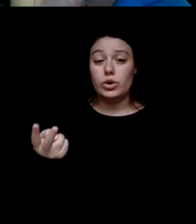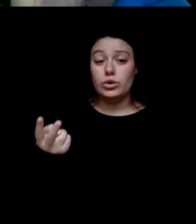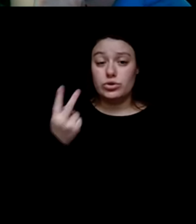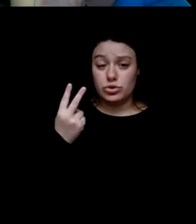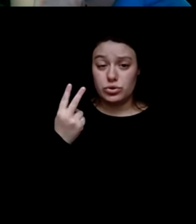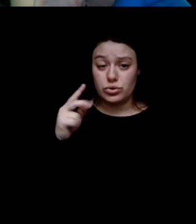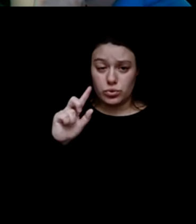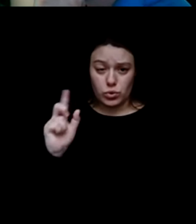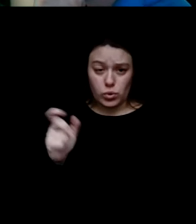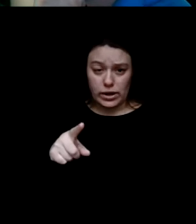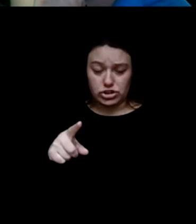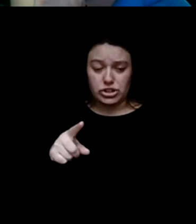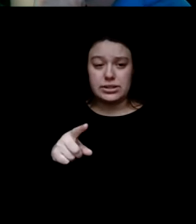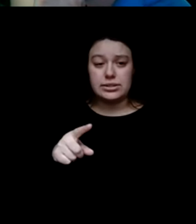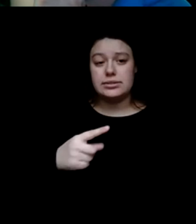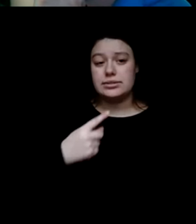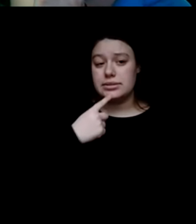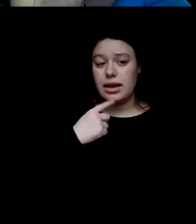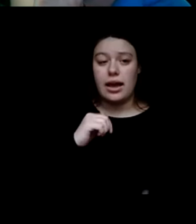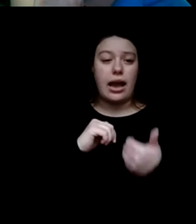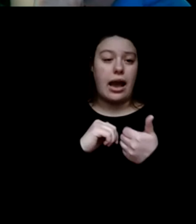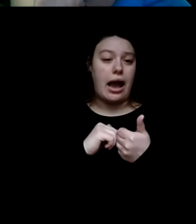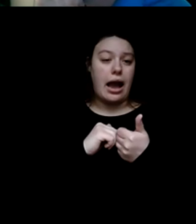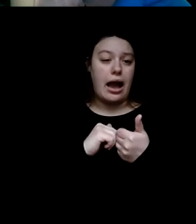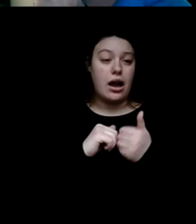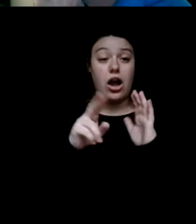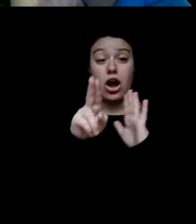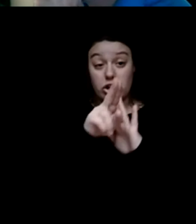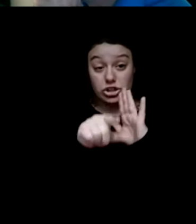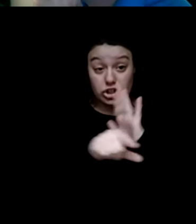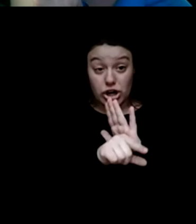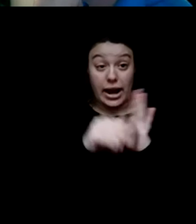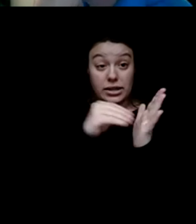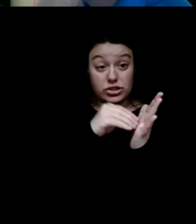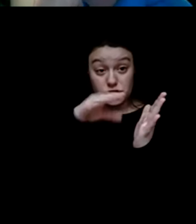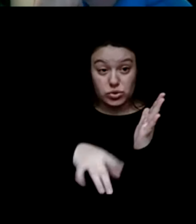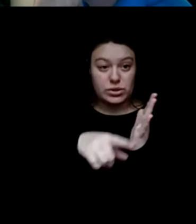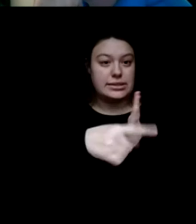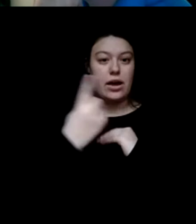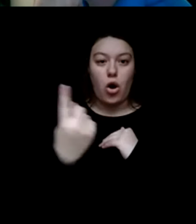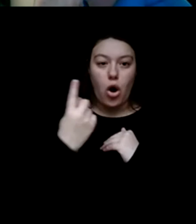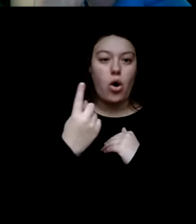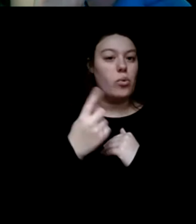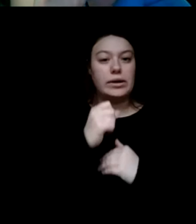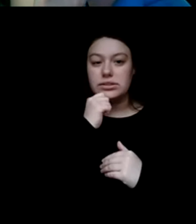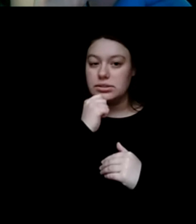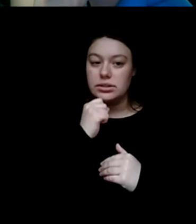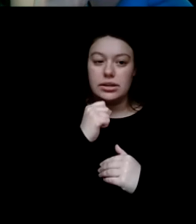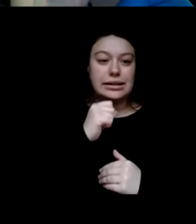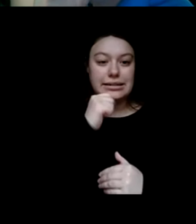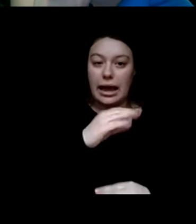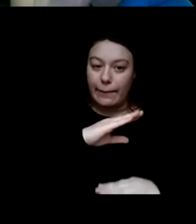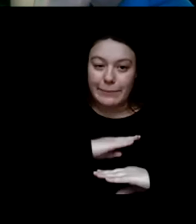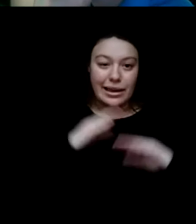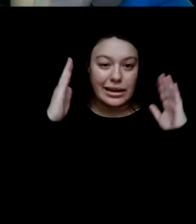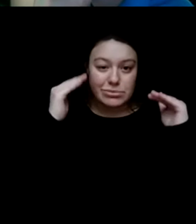on how do you manage undergraduate students who fail to repeatedly meet expectations? And I think this is one of the biggest challenges that we